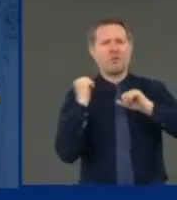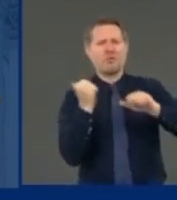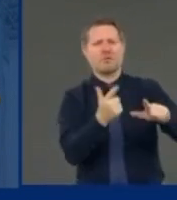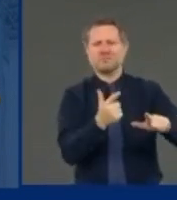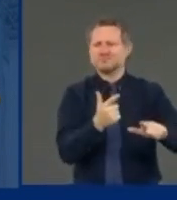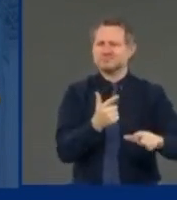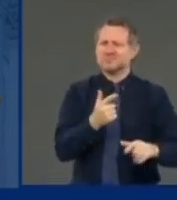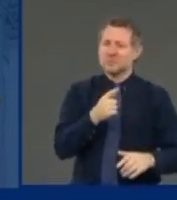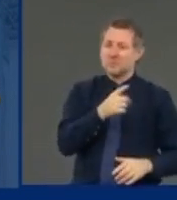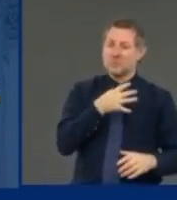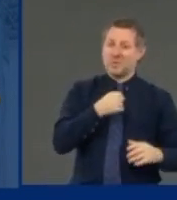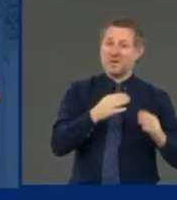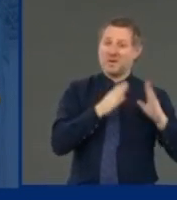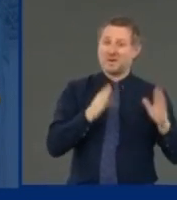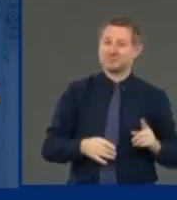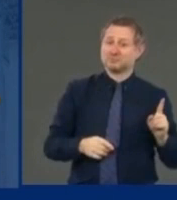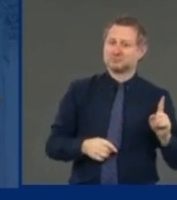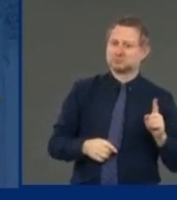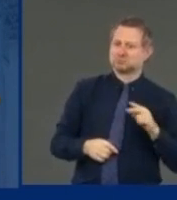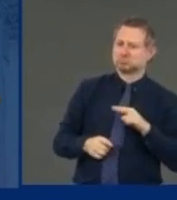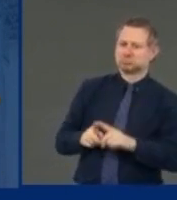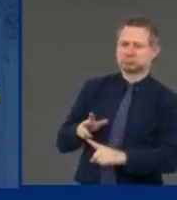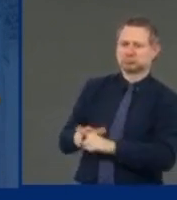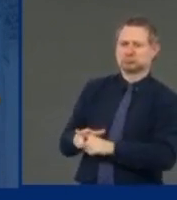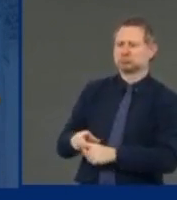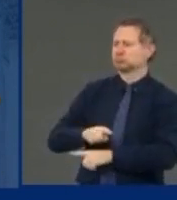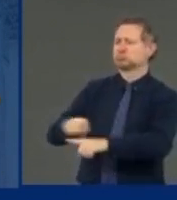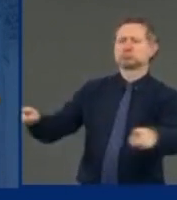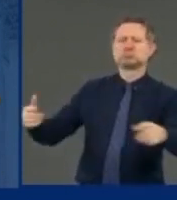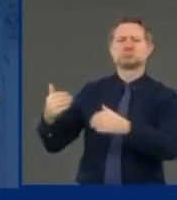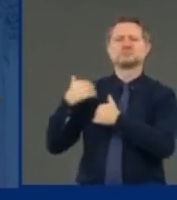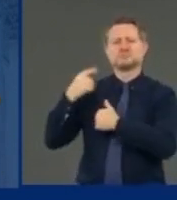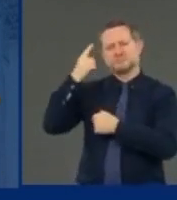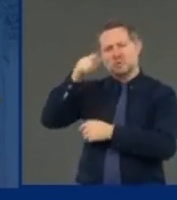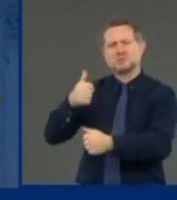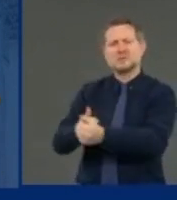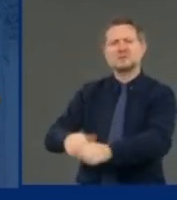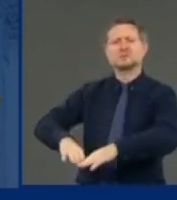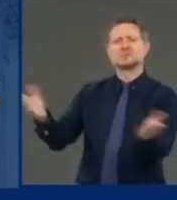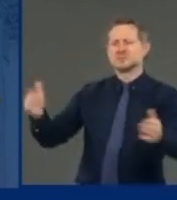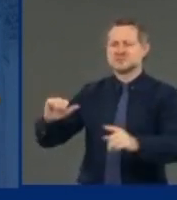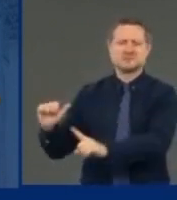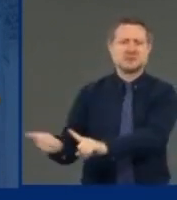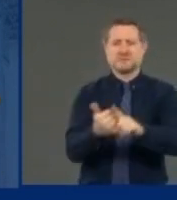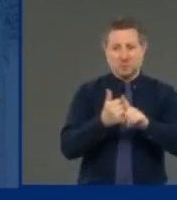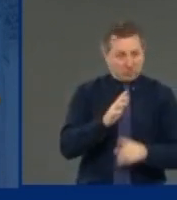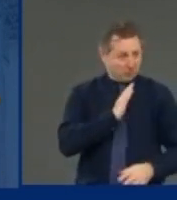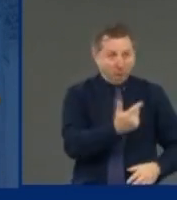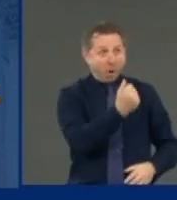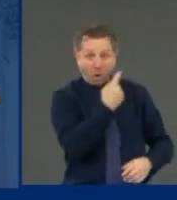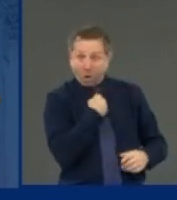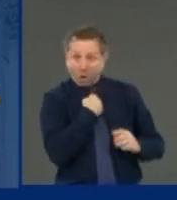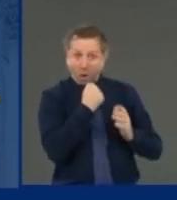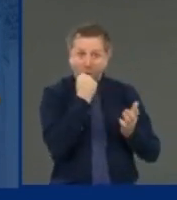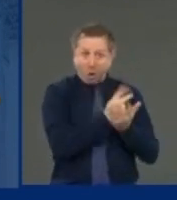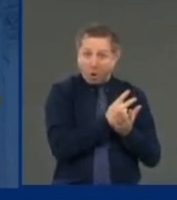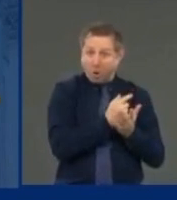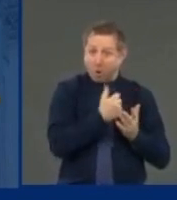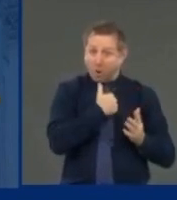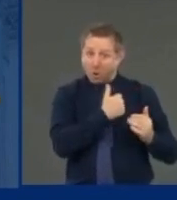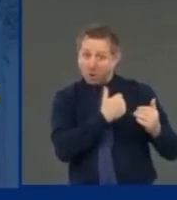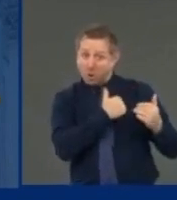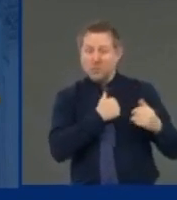House left it to the governors to do the reopening, right? All the states are doing the reopening. You can't tell the states, go